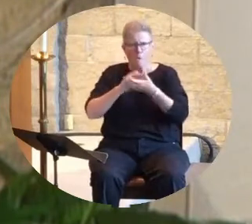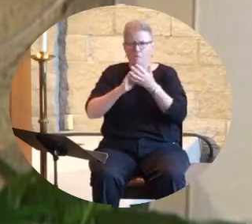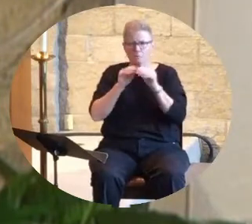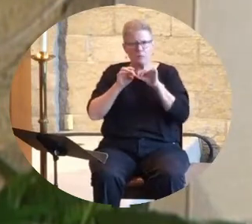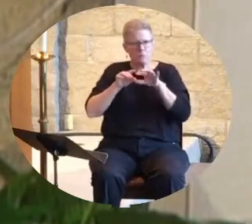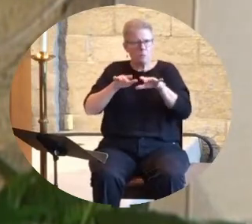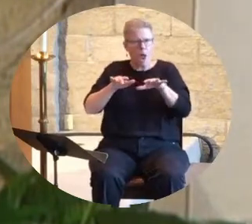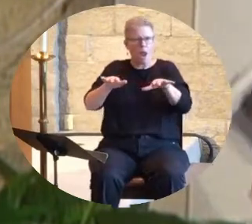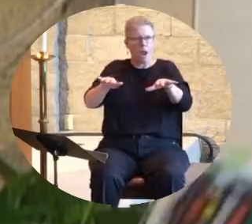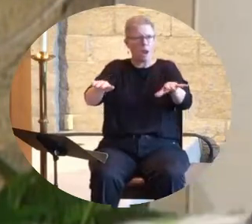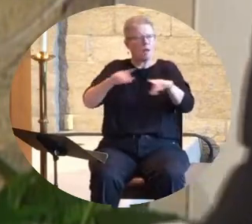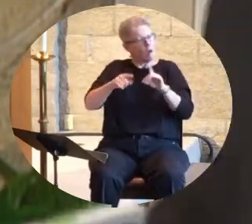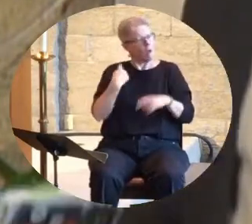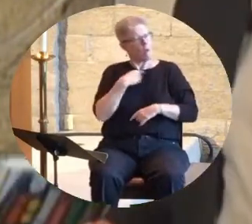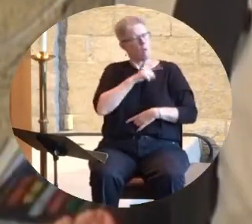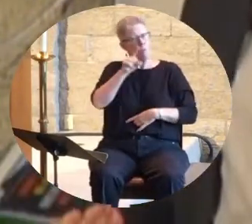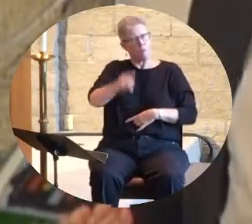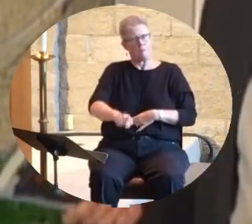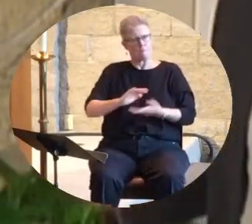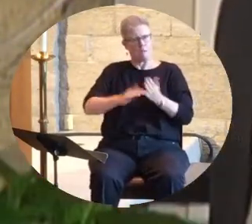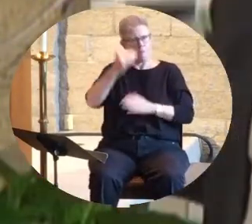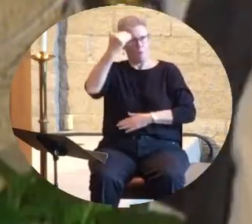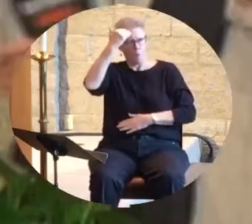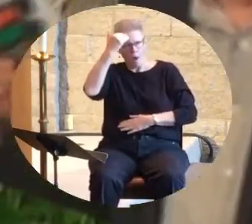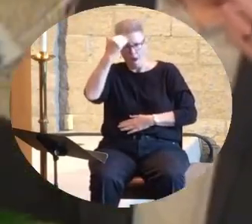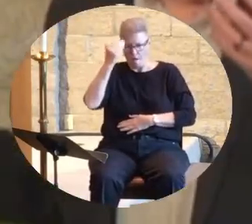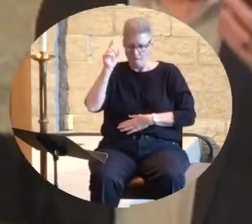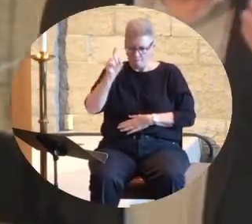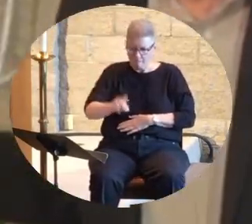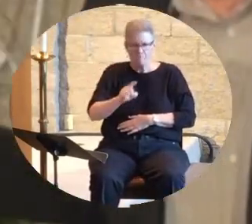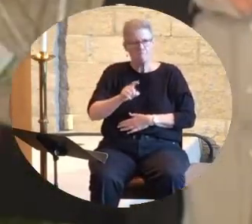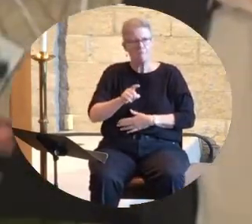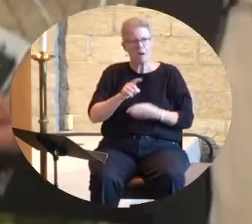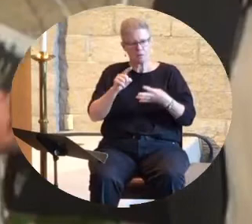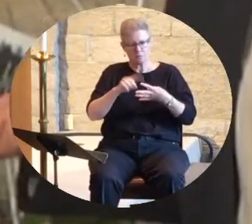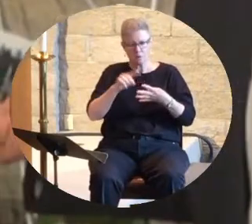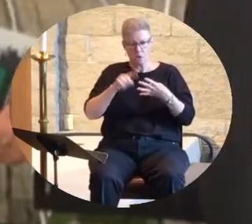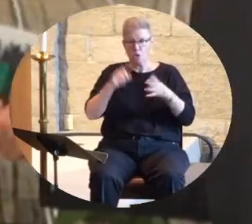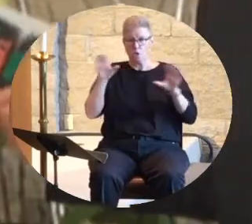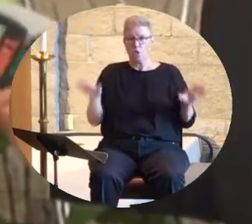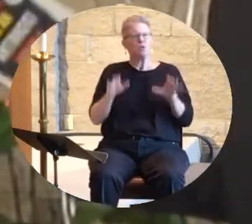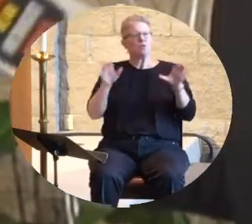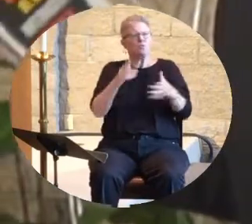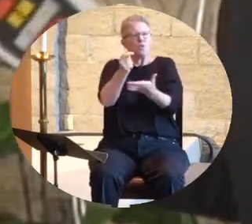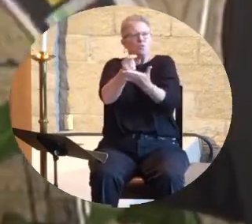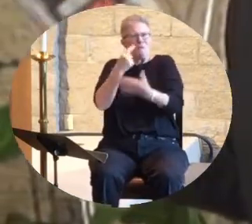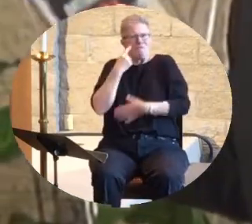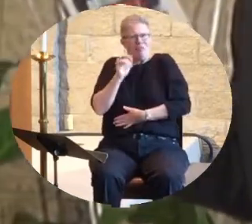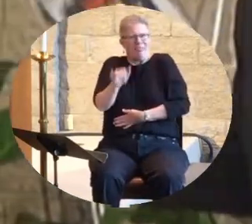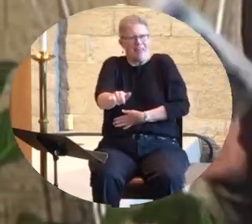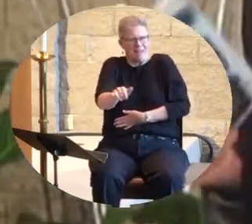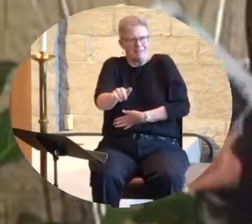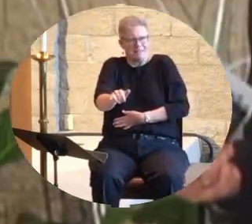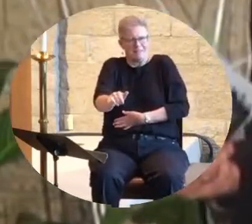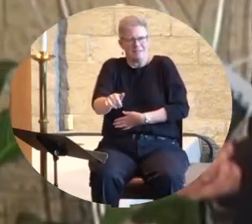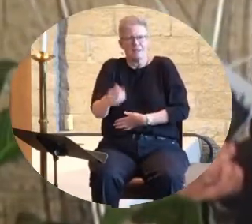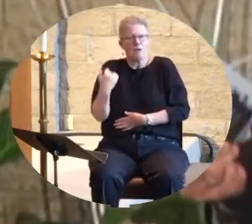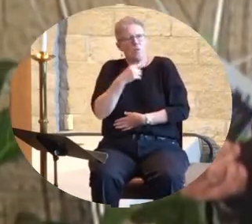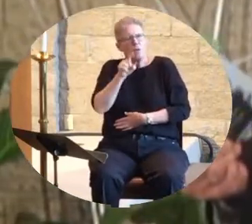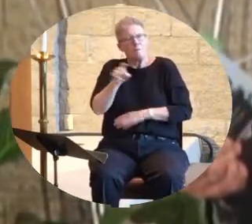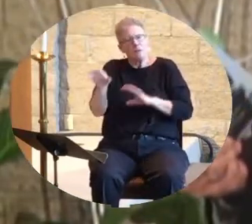of it. We have to do the treatment for it. We have to do what we need to do in order to become an